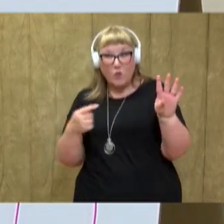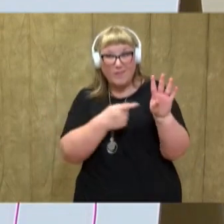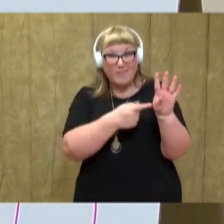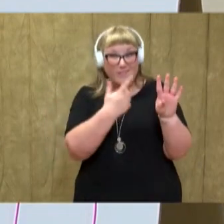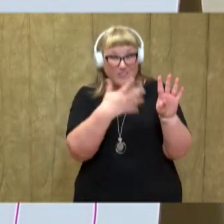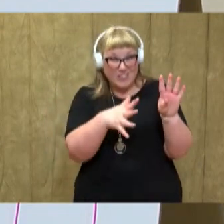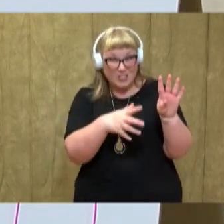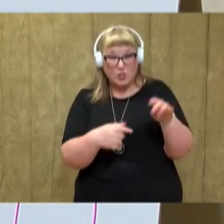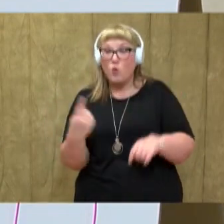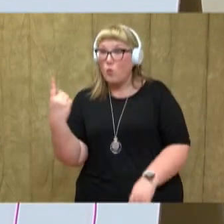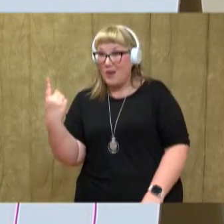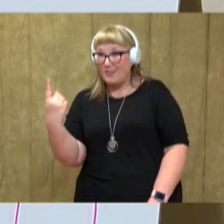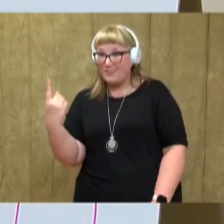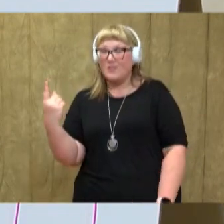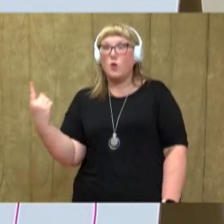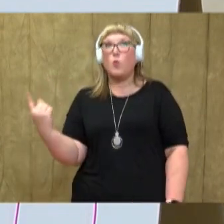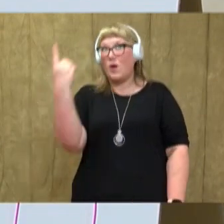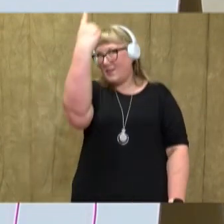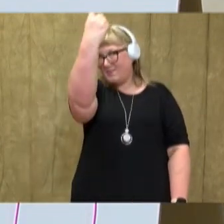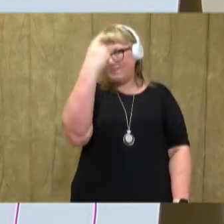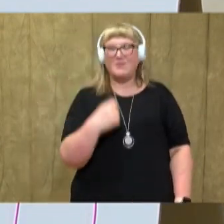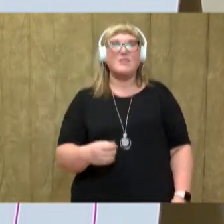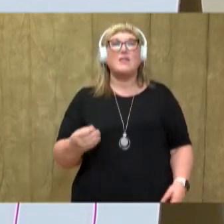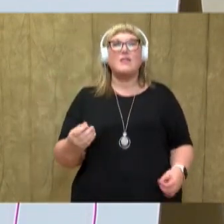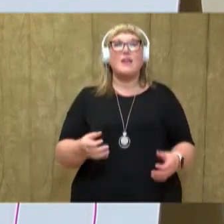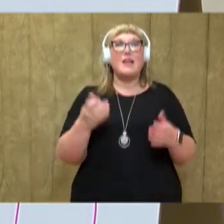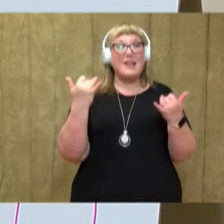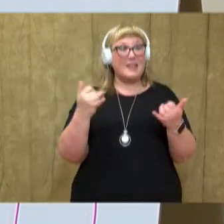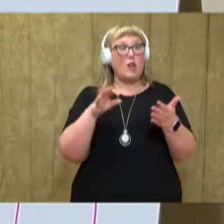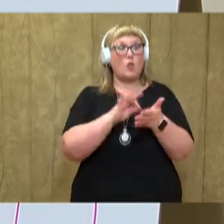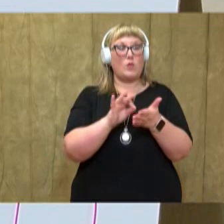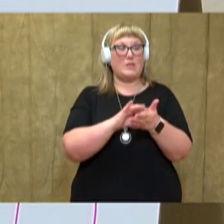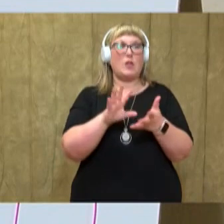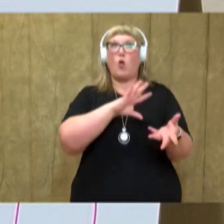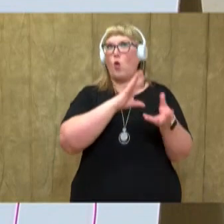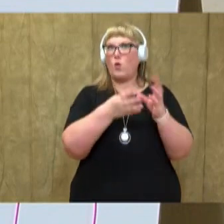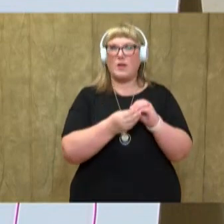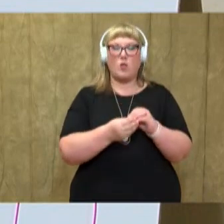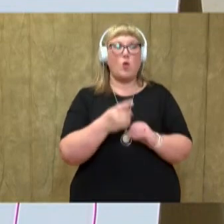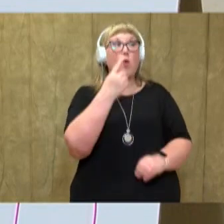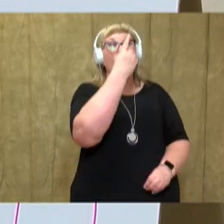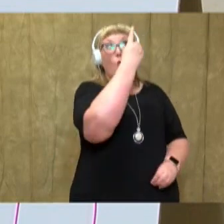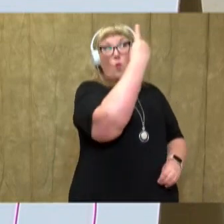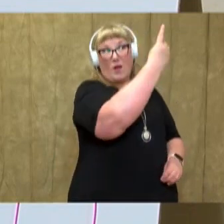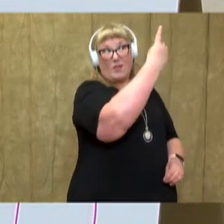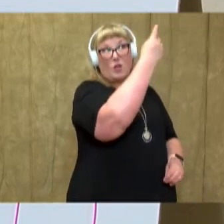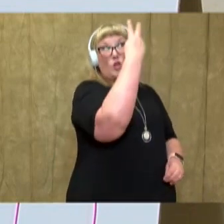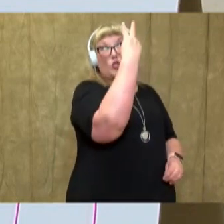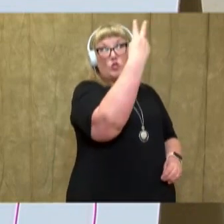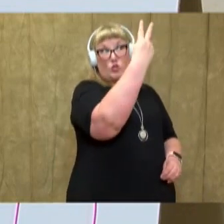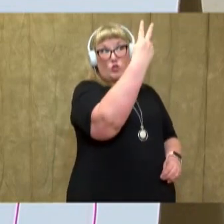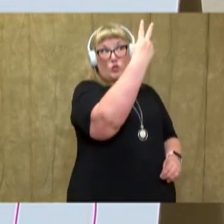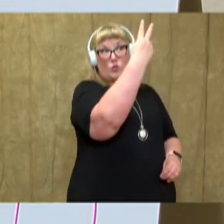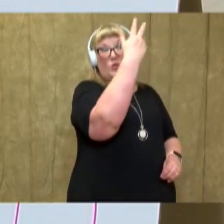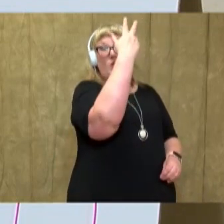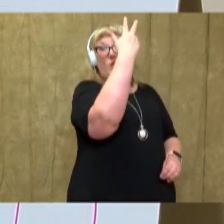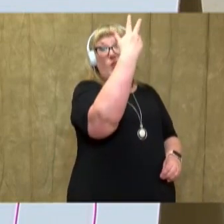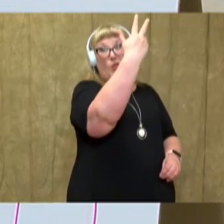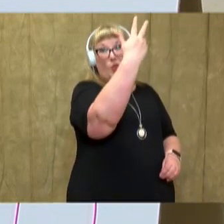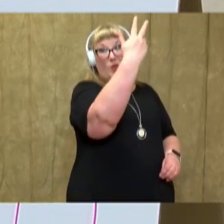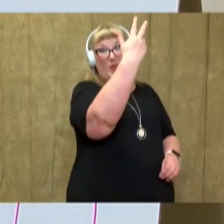1. 1. Now let's count our dots in our 10 frame all together. 1,